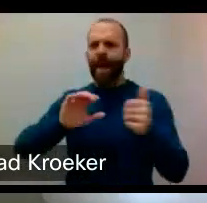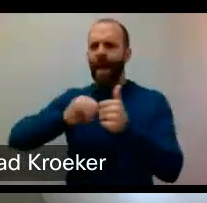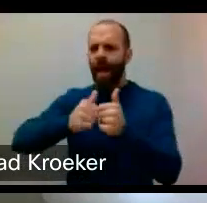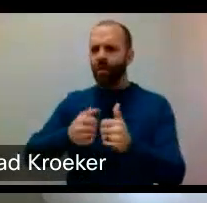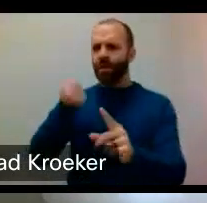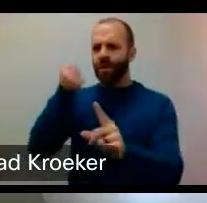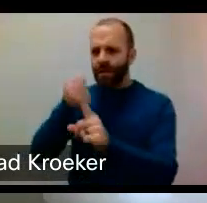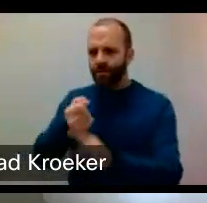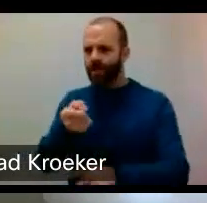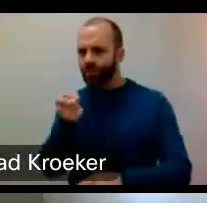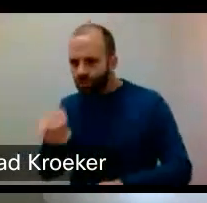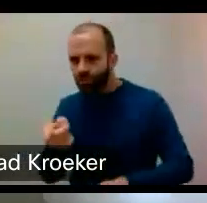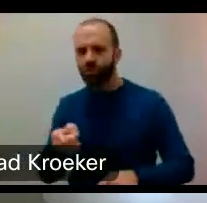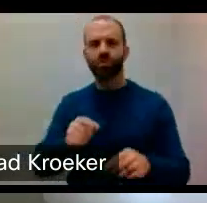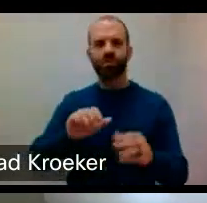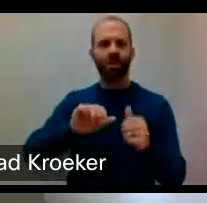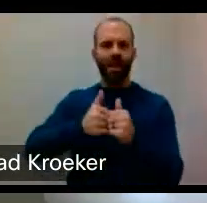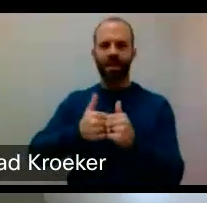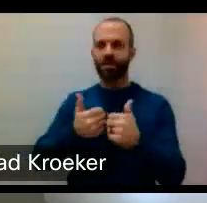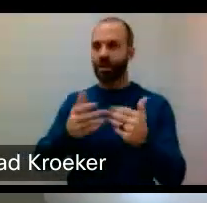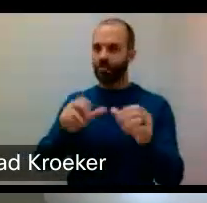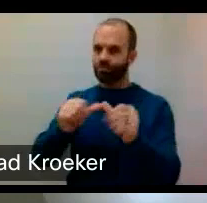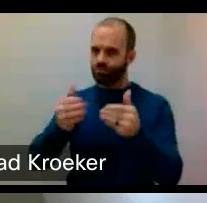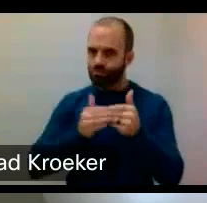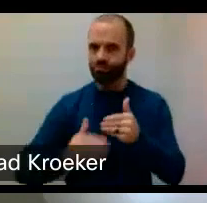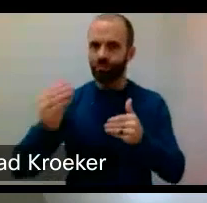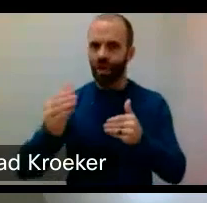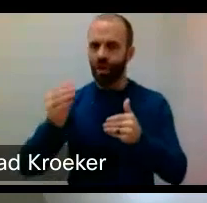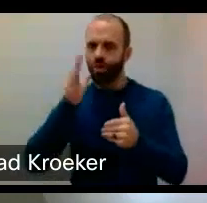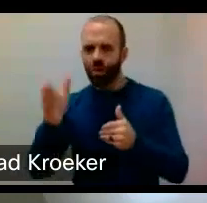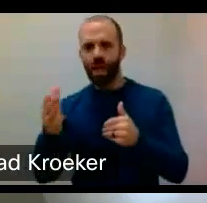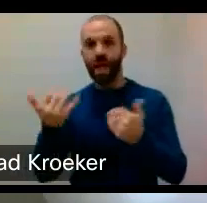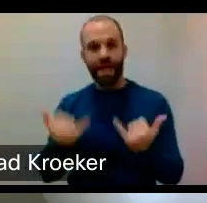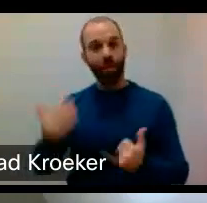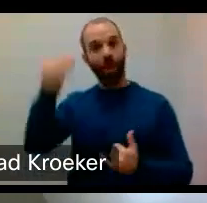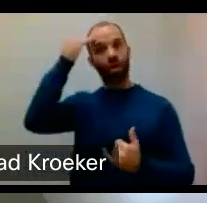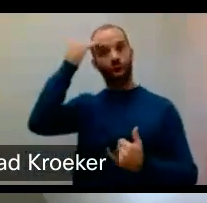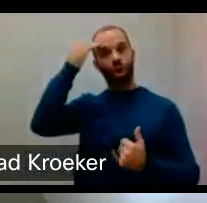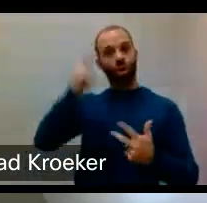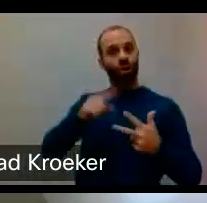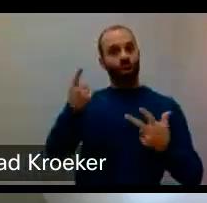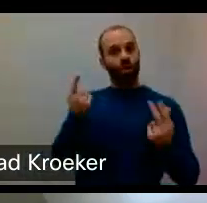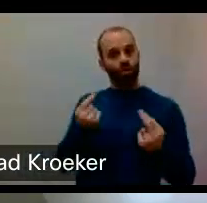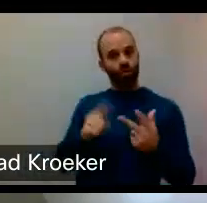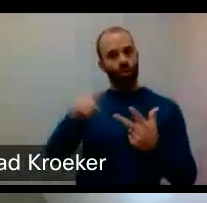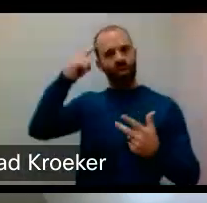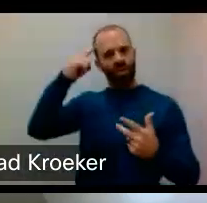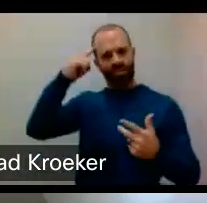impacted you and how it will continue to based on what you now know or do or think